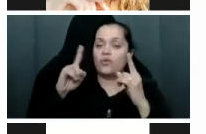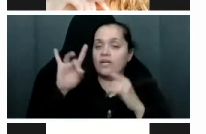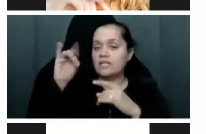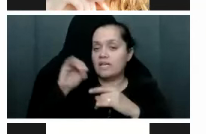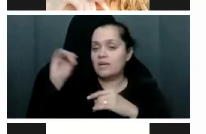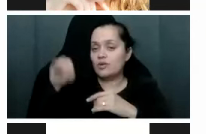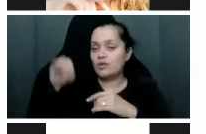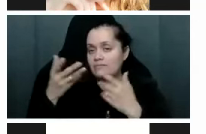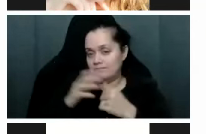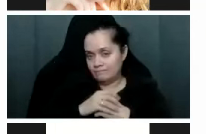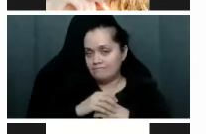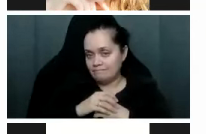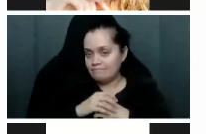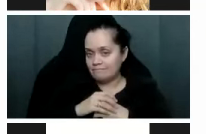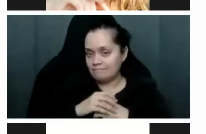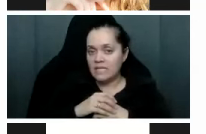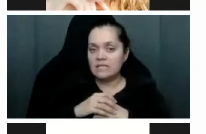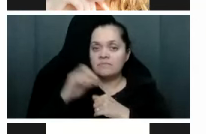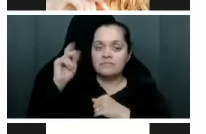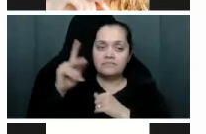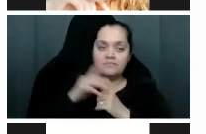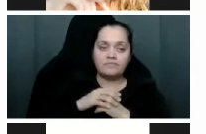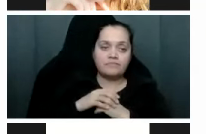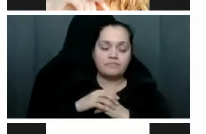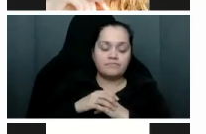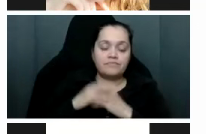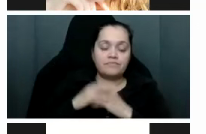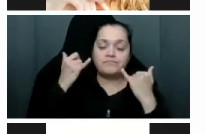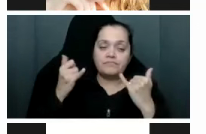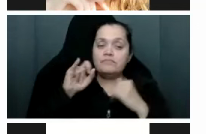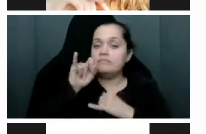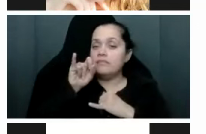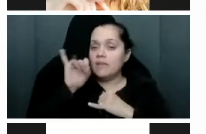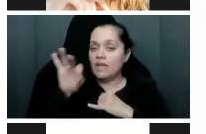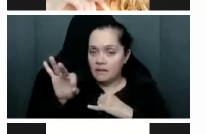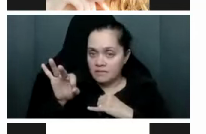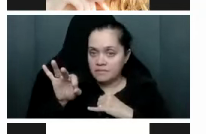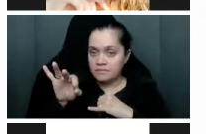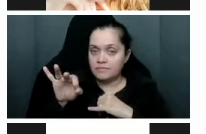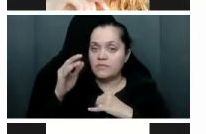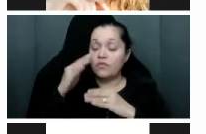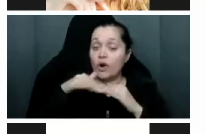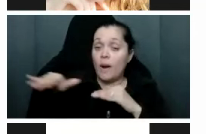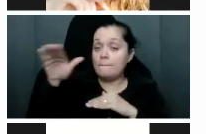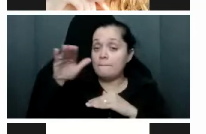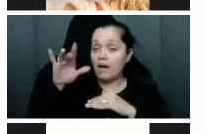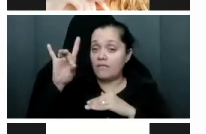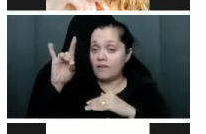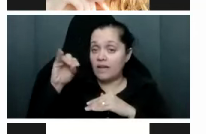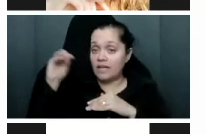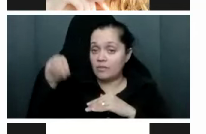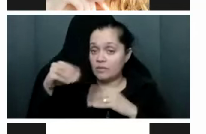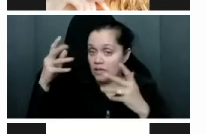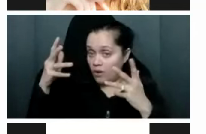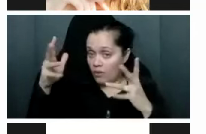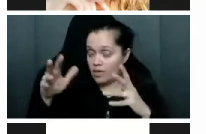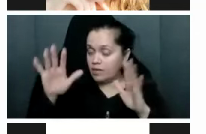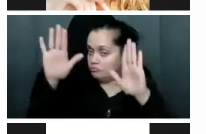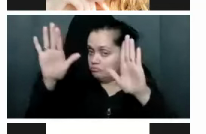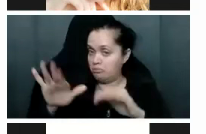80%. Okay. Now, if we're above 80% already, well,